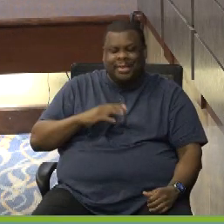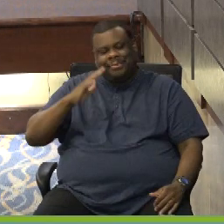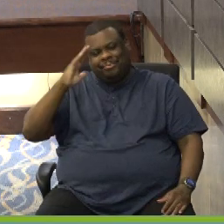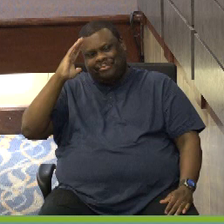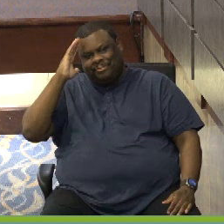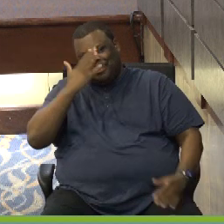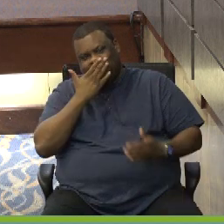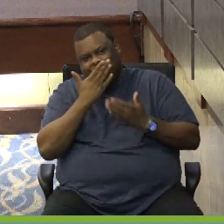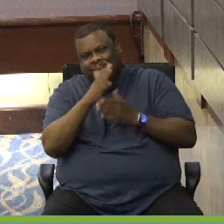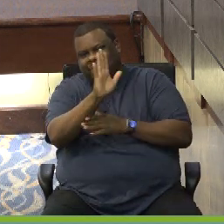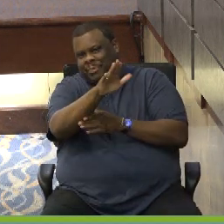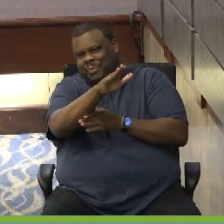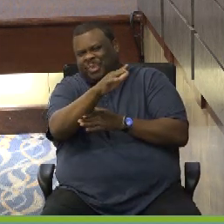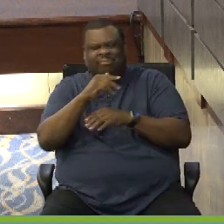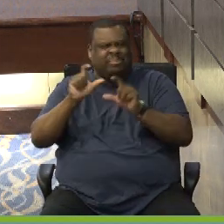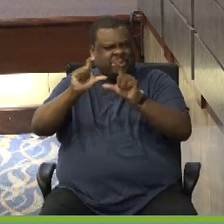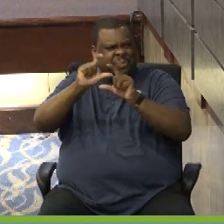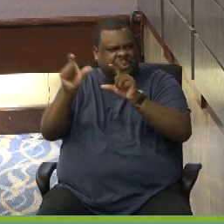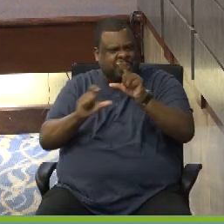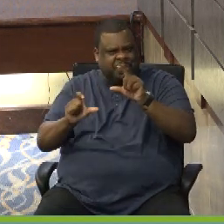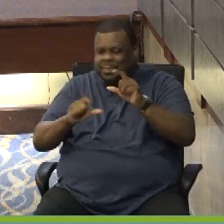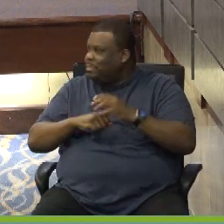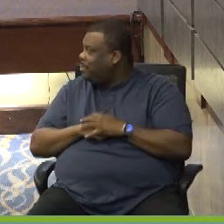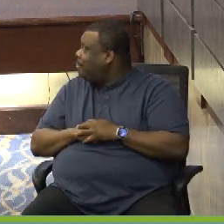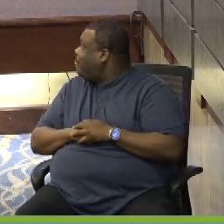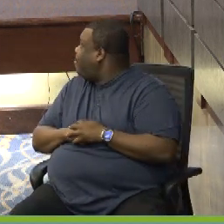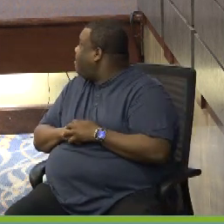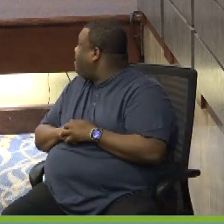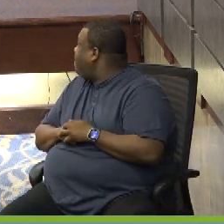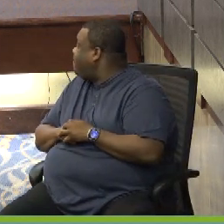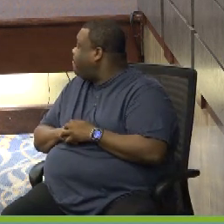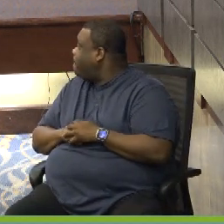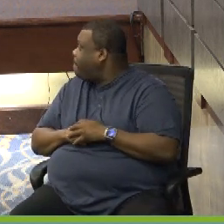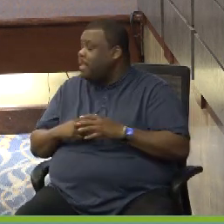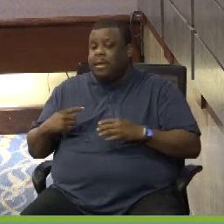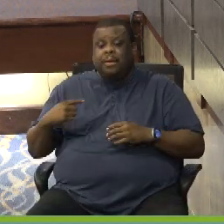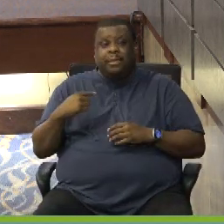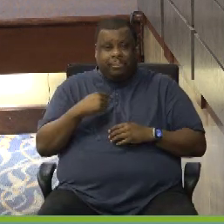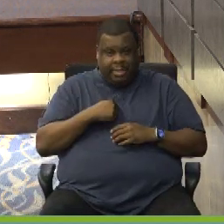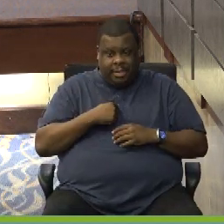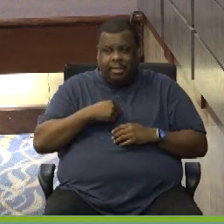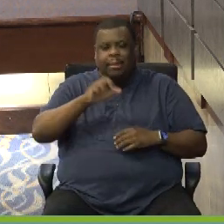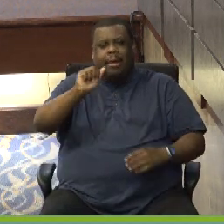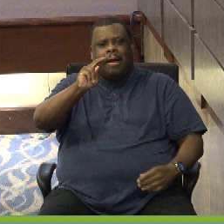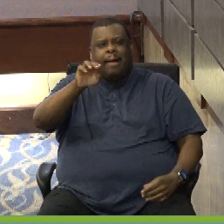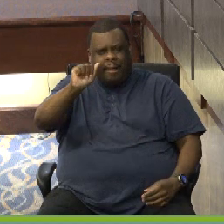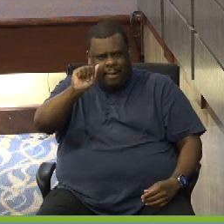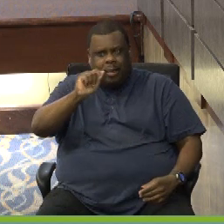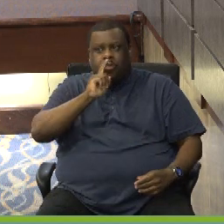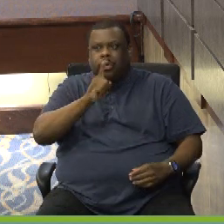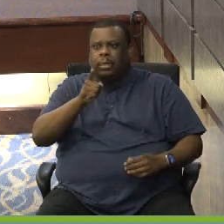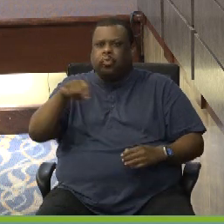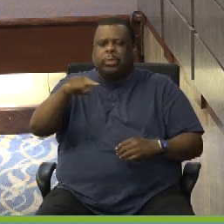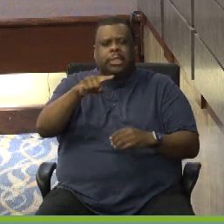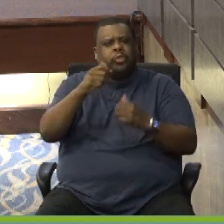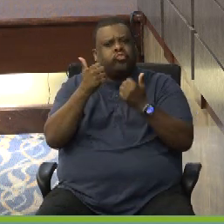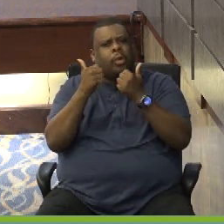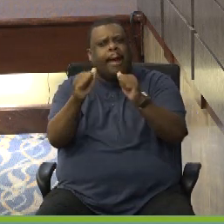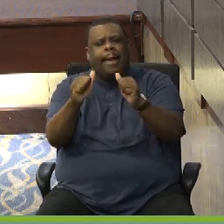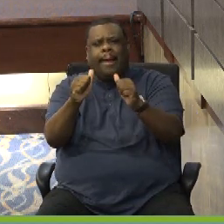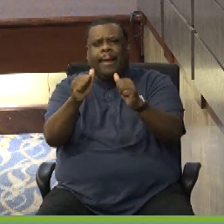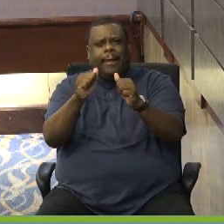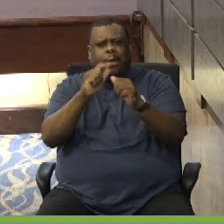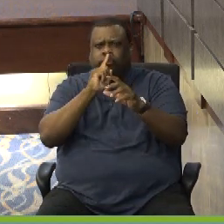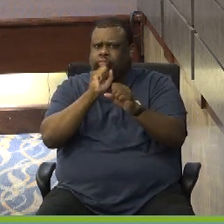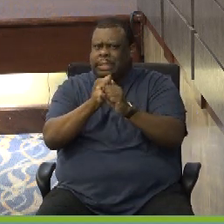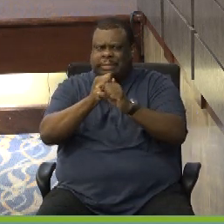course. Good afternoon, everybody. Nice to be back. As both Monica and Anna said, we really tried to immerse